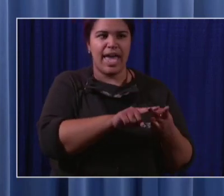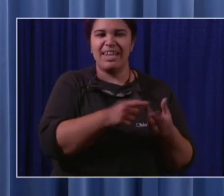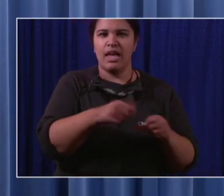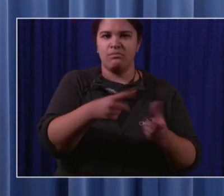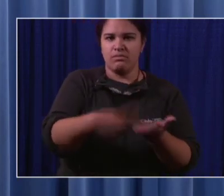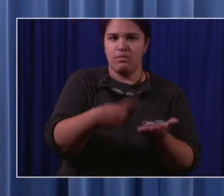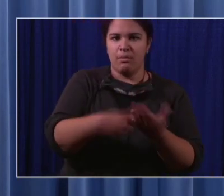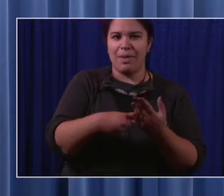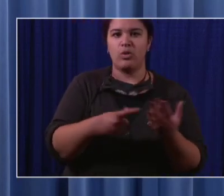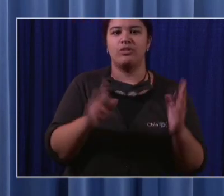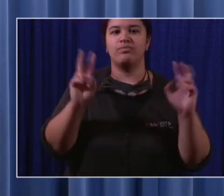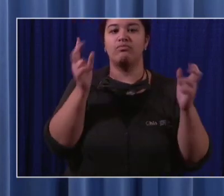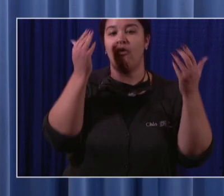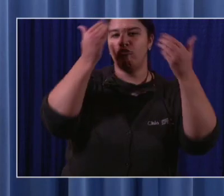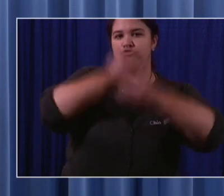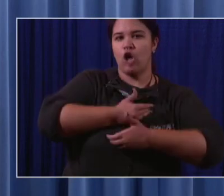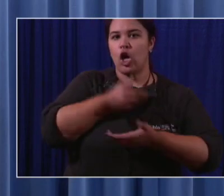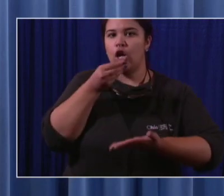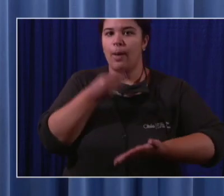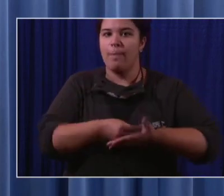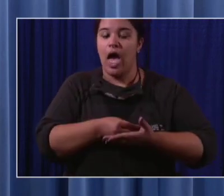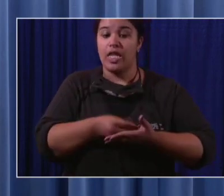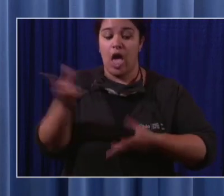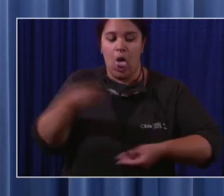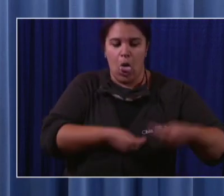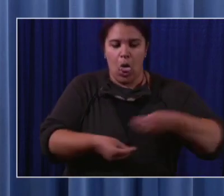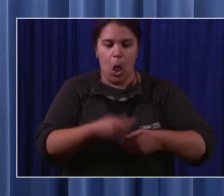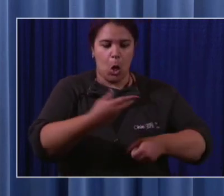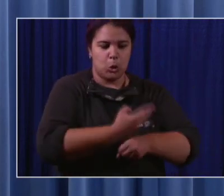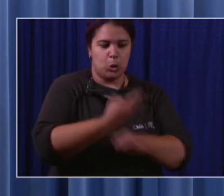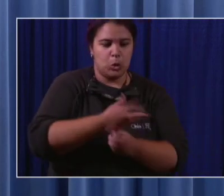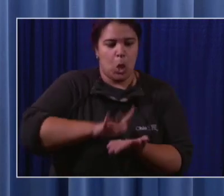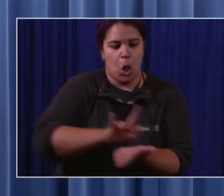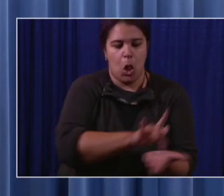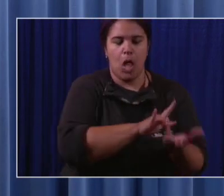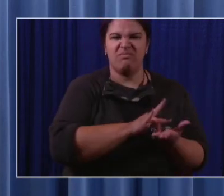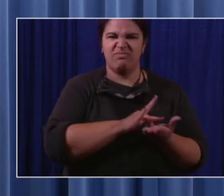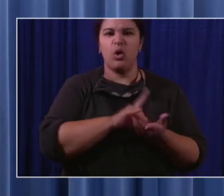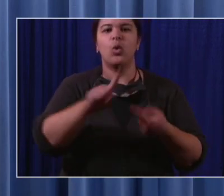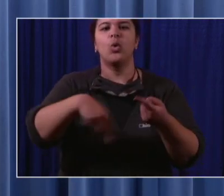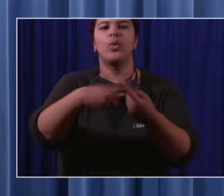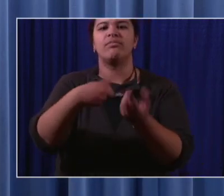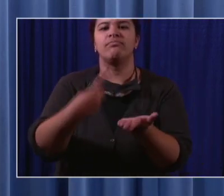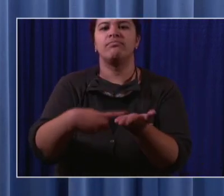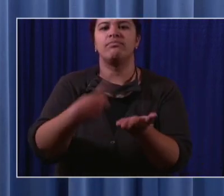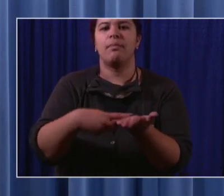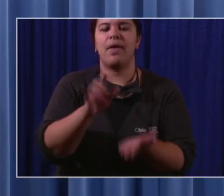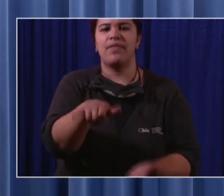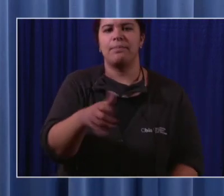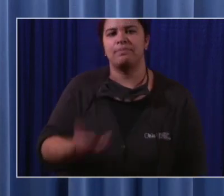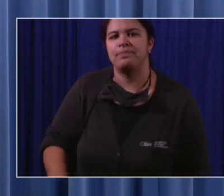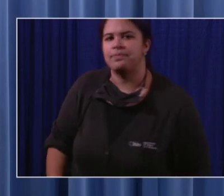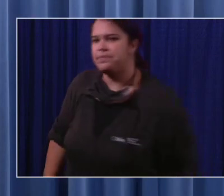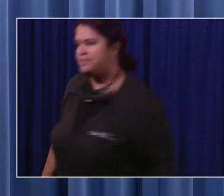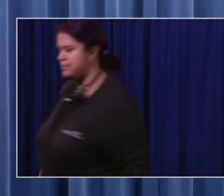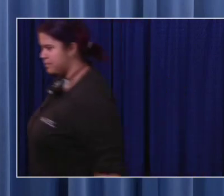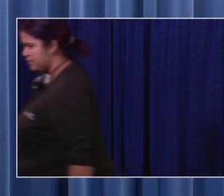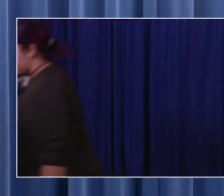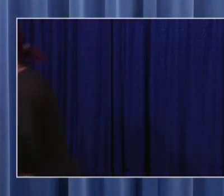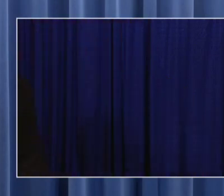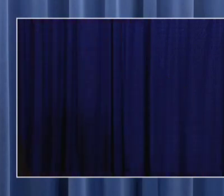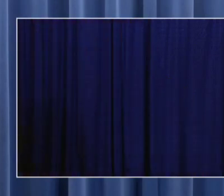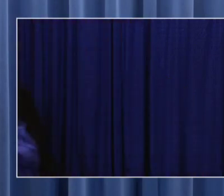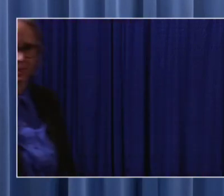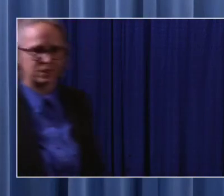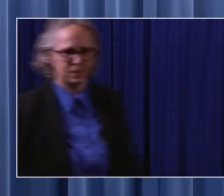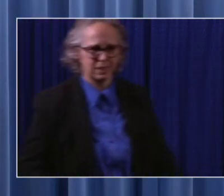These will be two issues that I will speak with the new Speaker and speak with the Senate President.